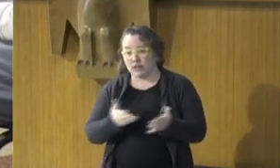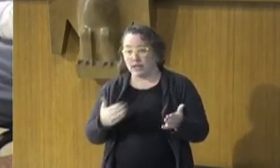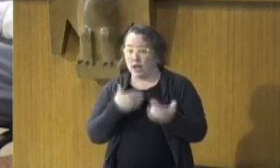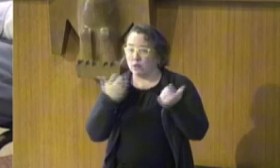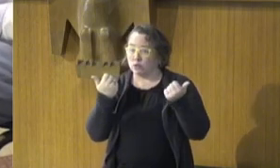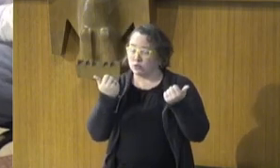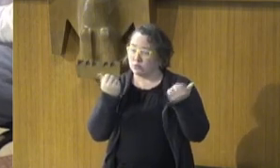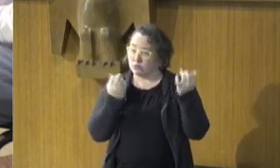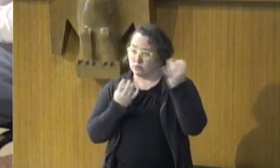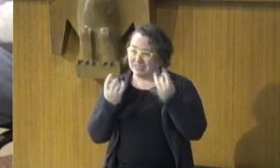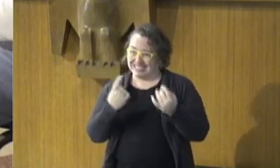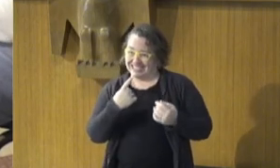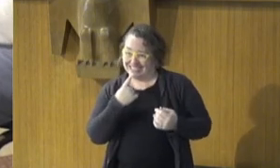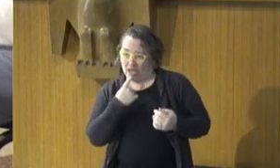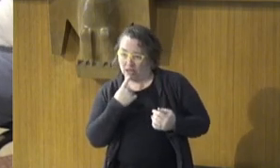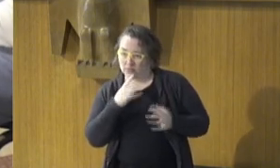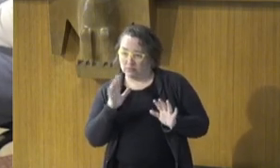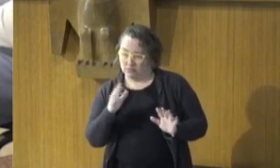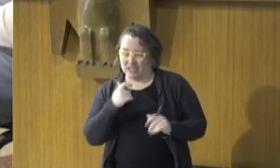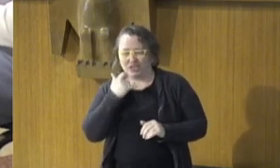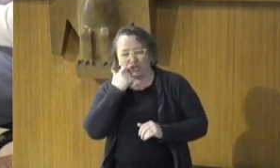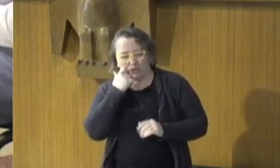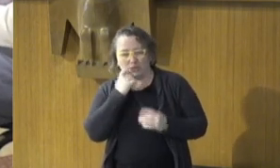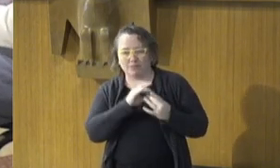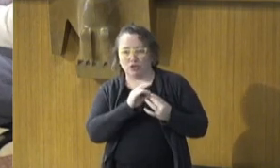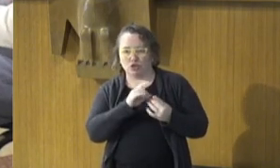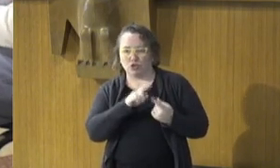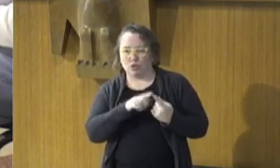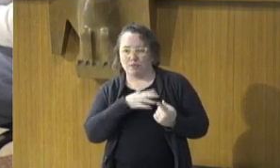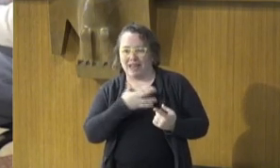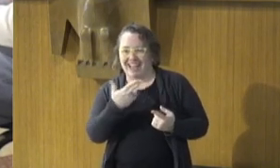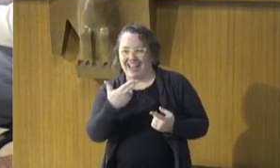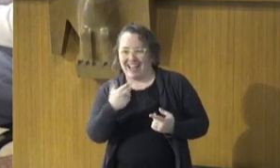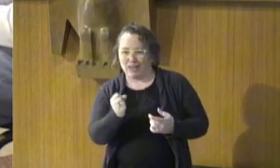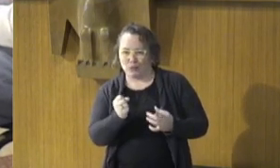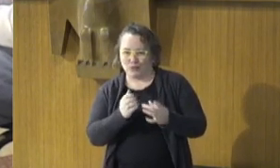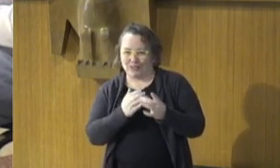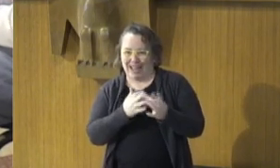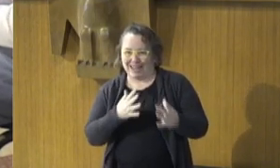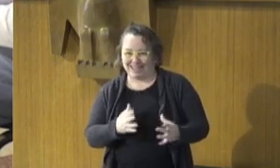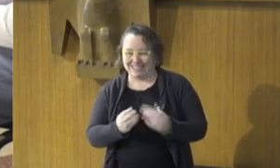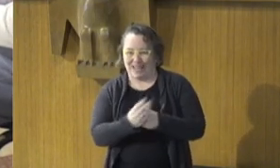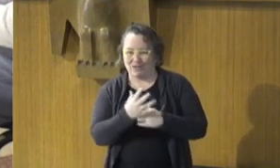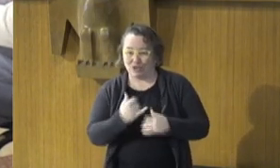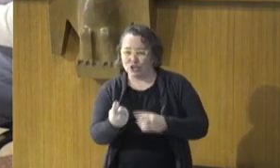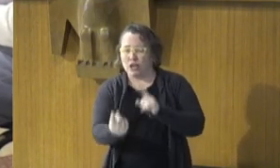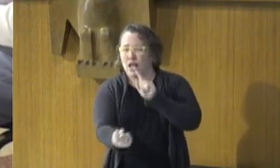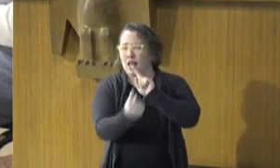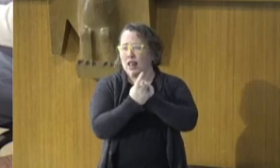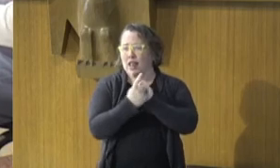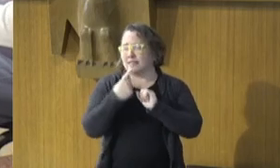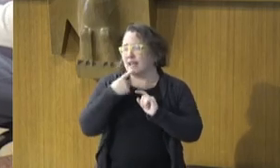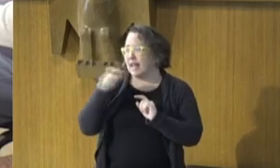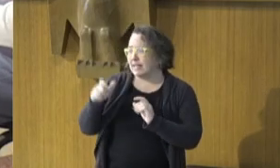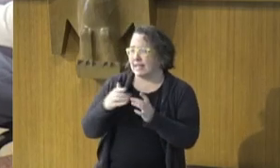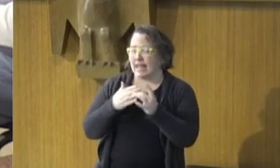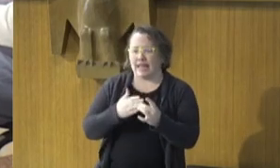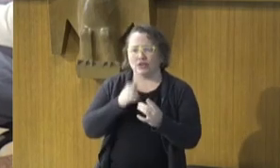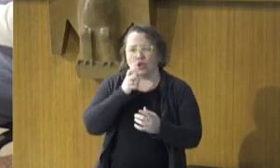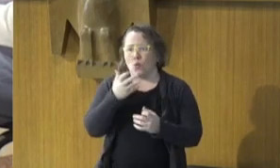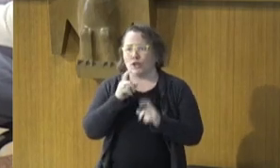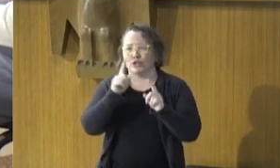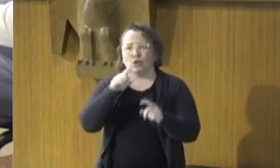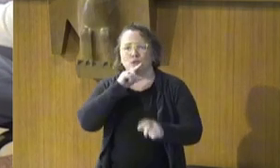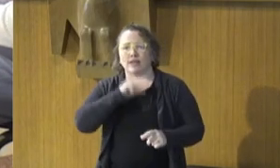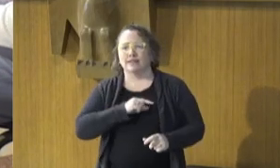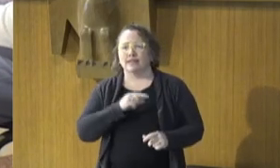say is, and I just said this to my high school guidance counselor at the wedding reception. She came up to me. She's like, I need spiritual guidance. I don't want to go to Thanksgiving